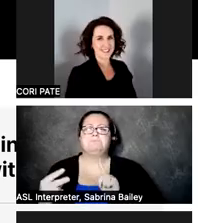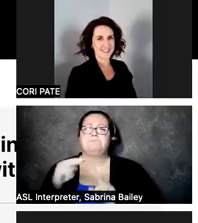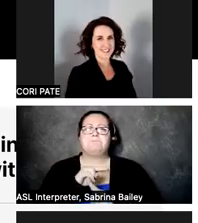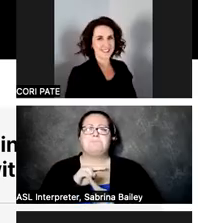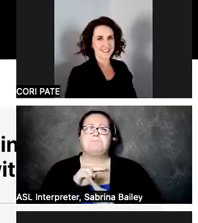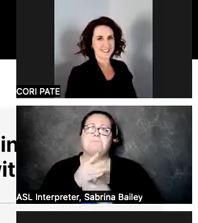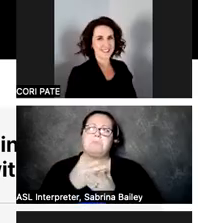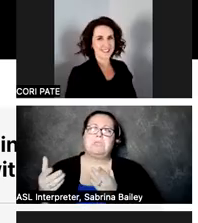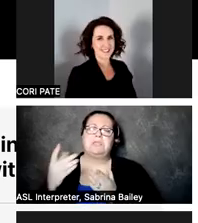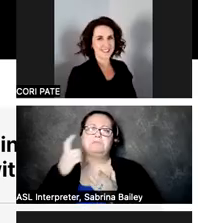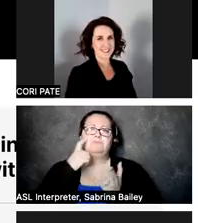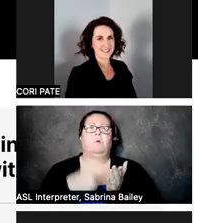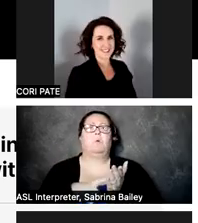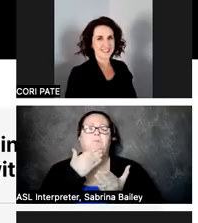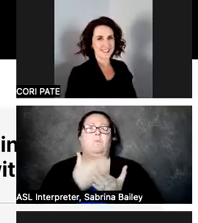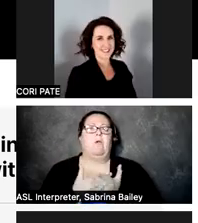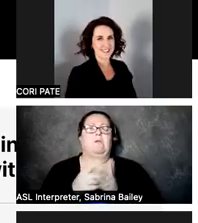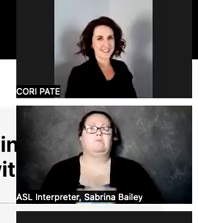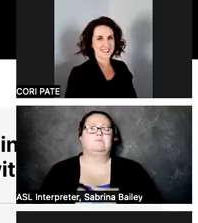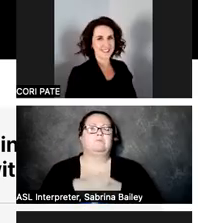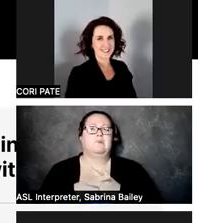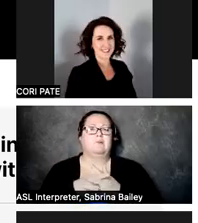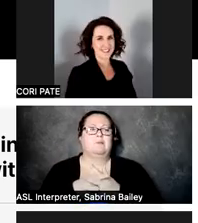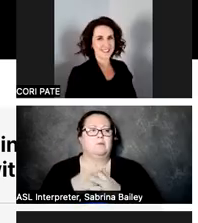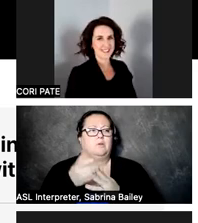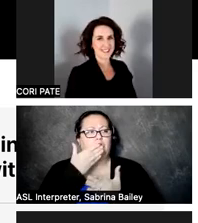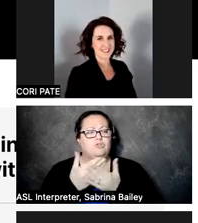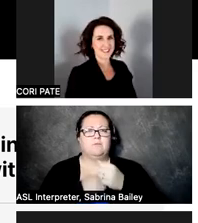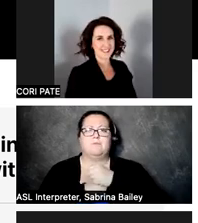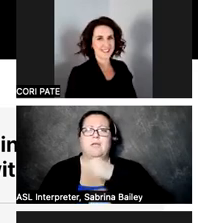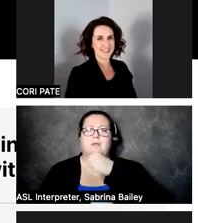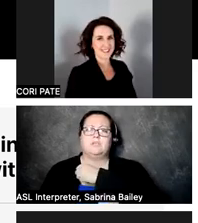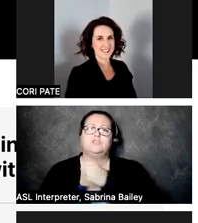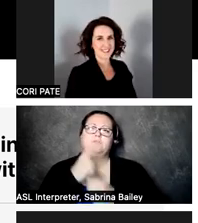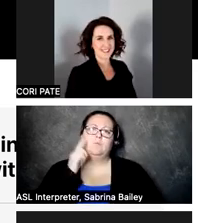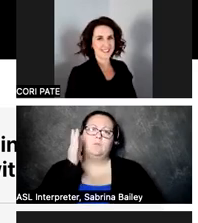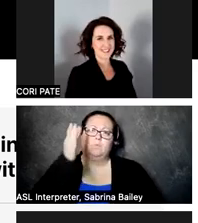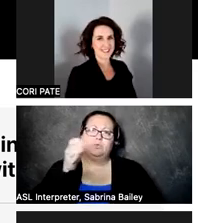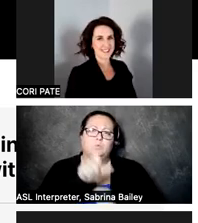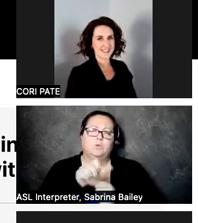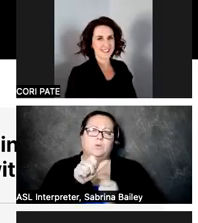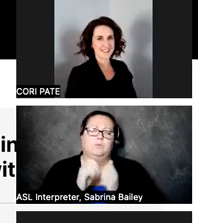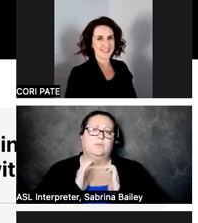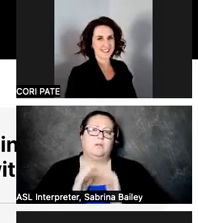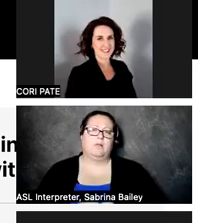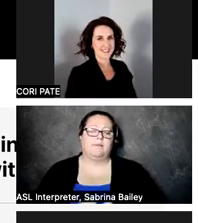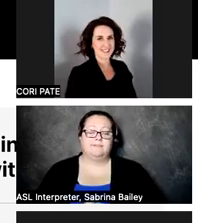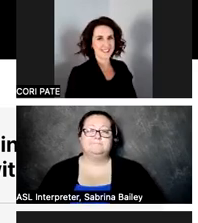went well or that set a good foundation of the relationship with future work with a client.